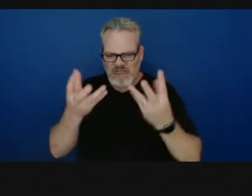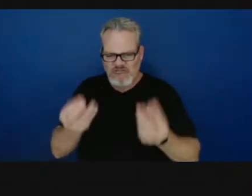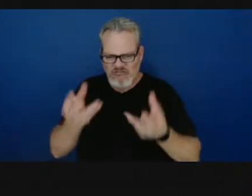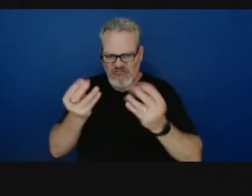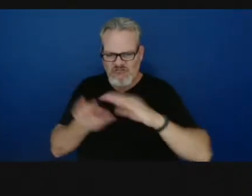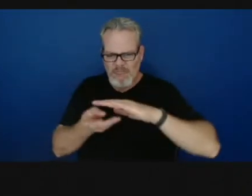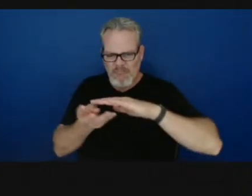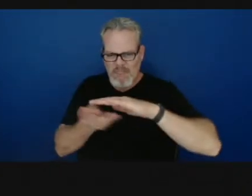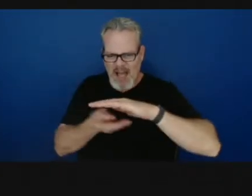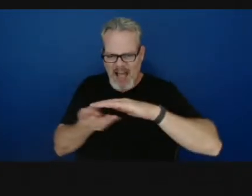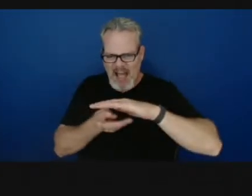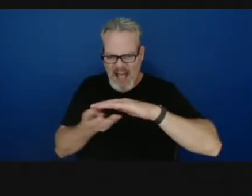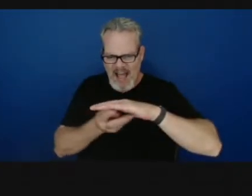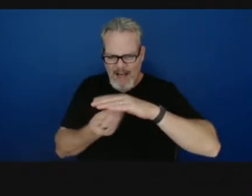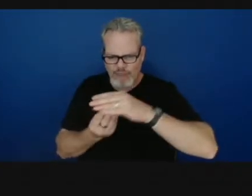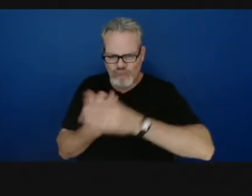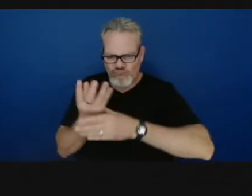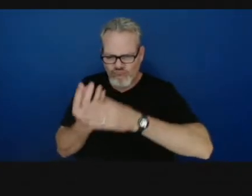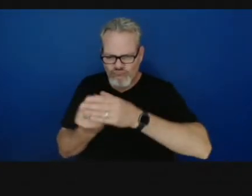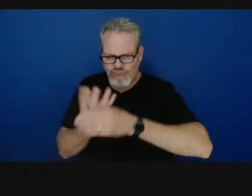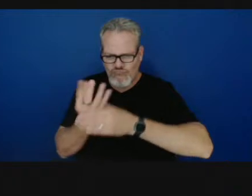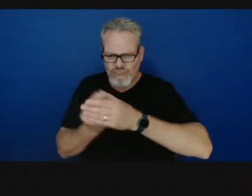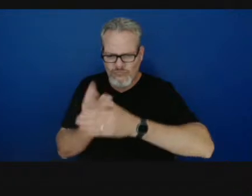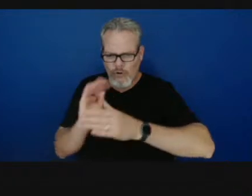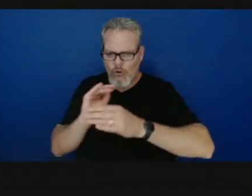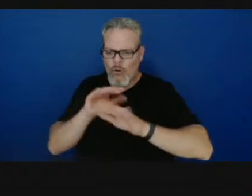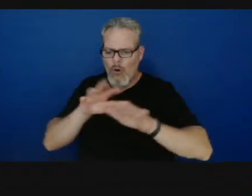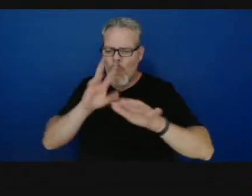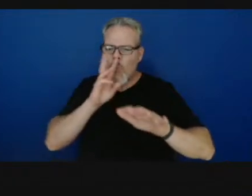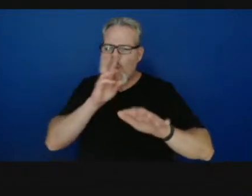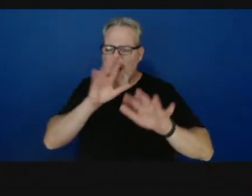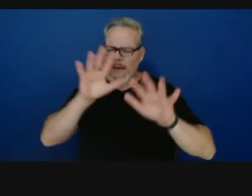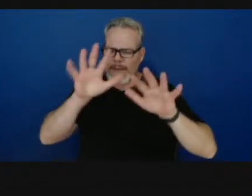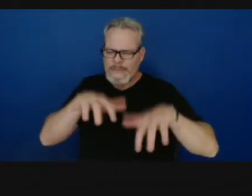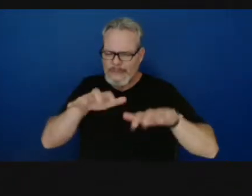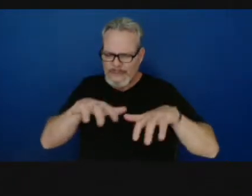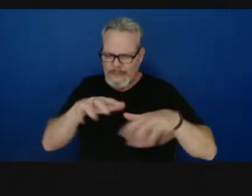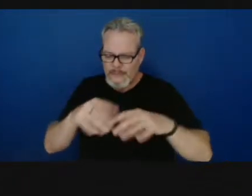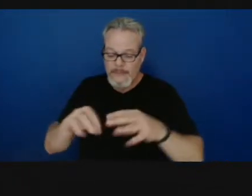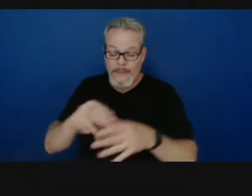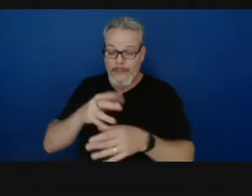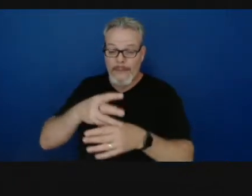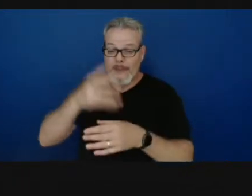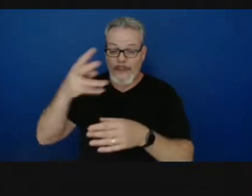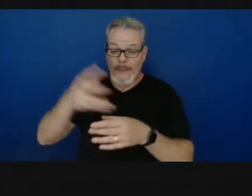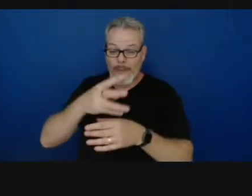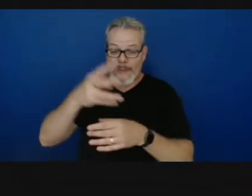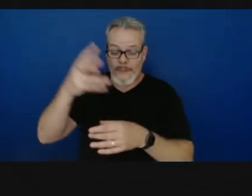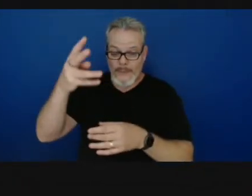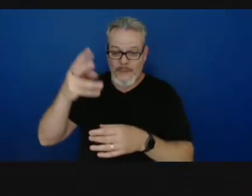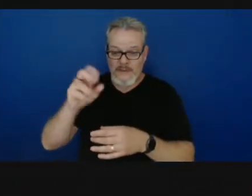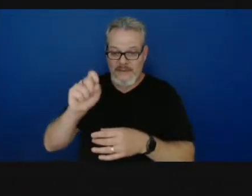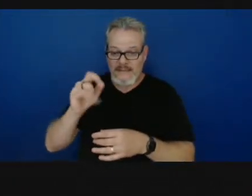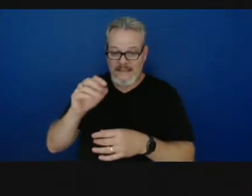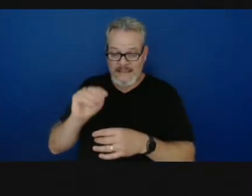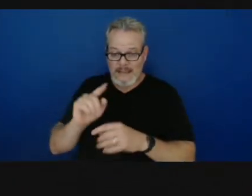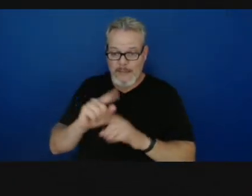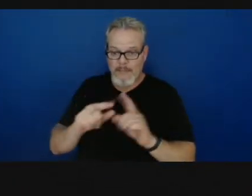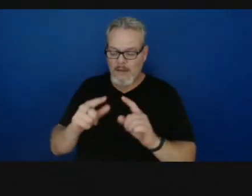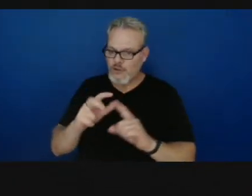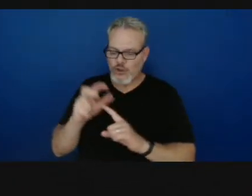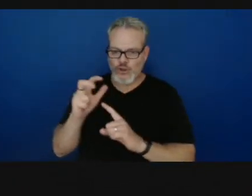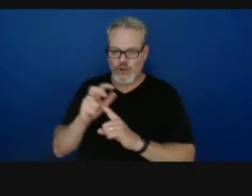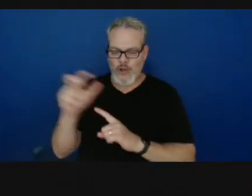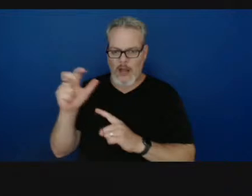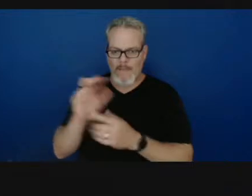surface, so water gets in, steam comes up. But in it, Mick Calver captures one of the best videos of a funnel